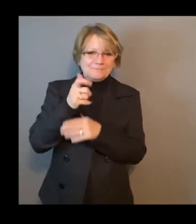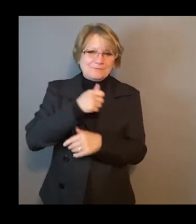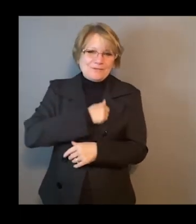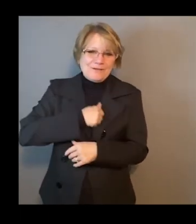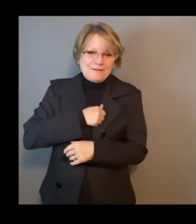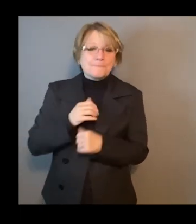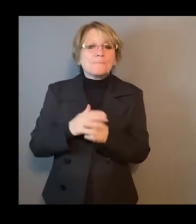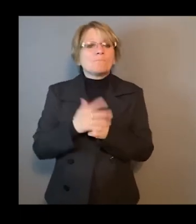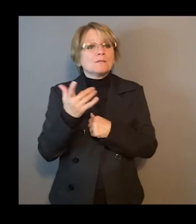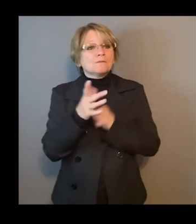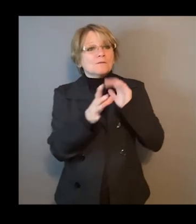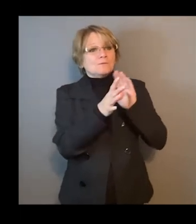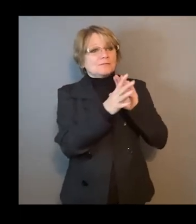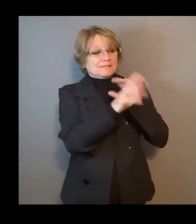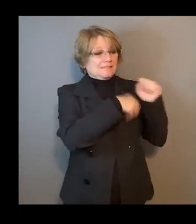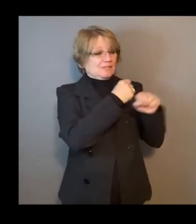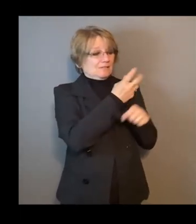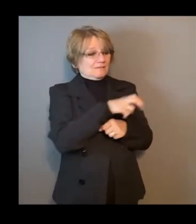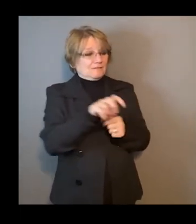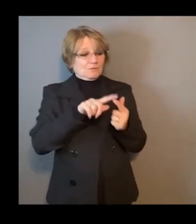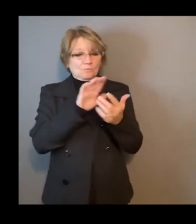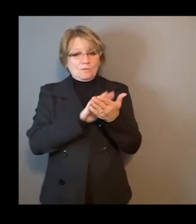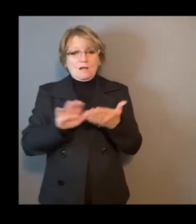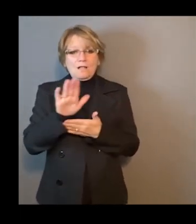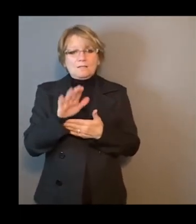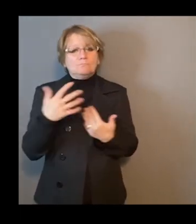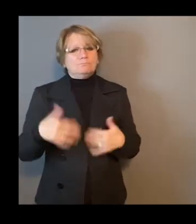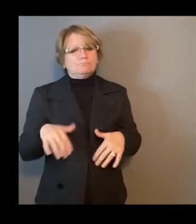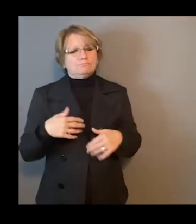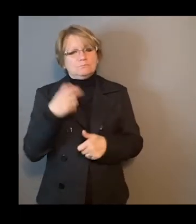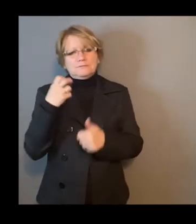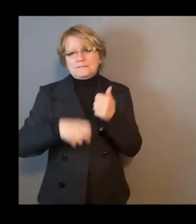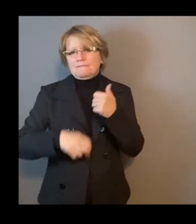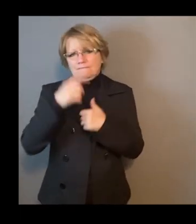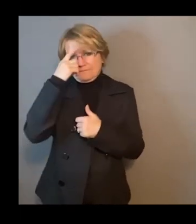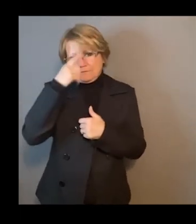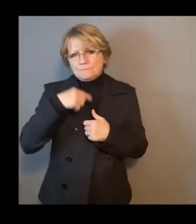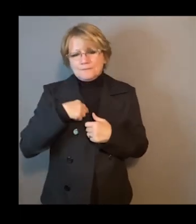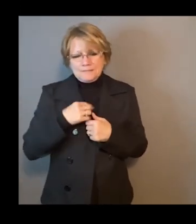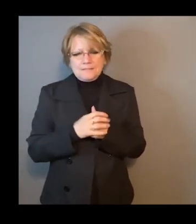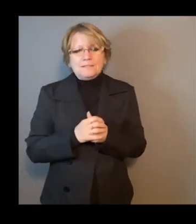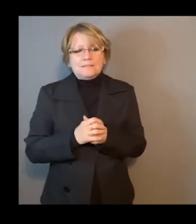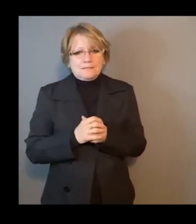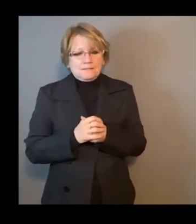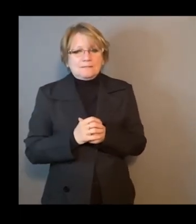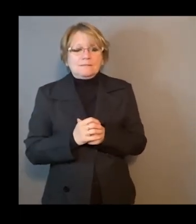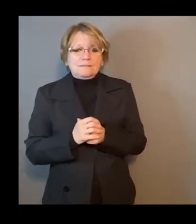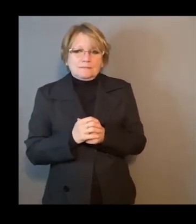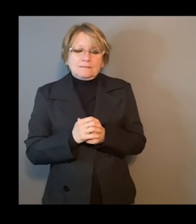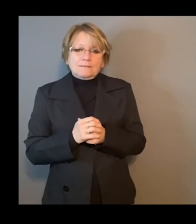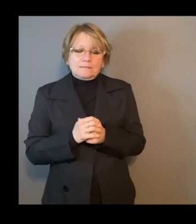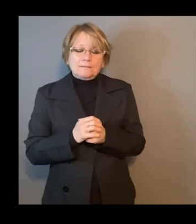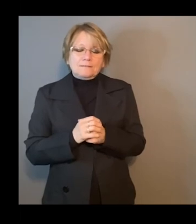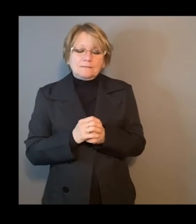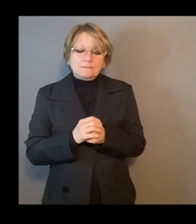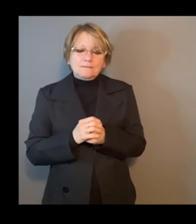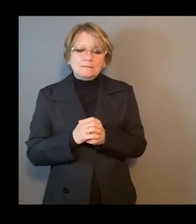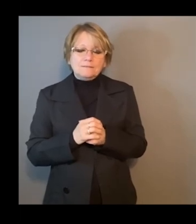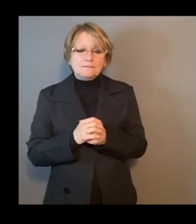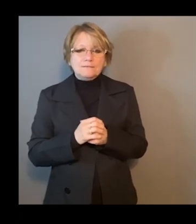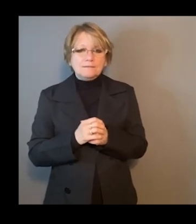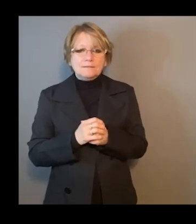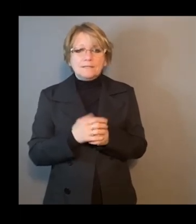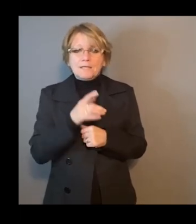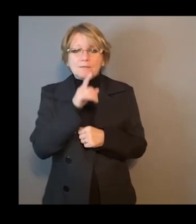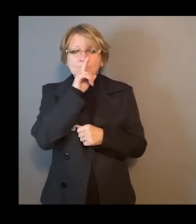from senior year to college, the first year in college was definitely very tough for me. You know, just I was dealing with a lot in my life, and you know,